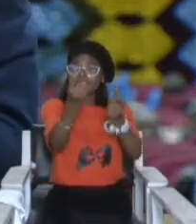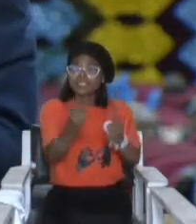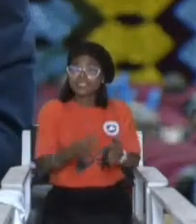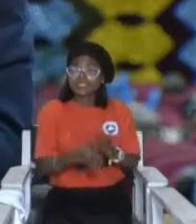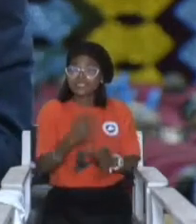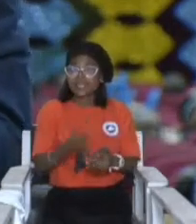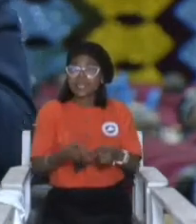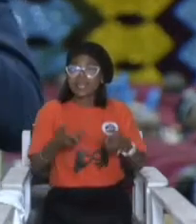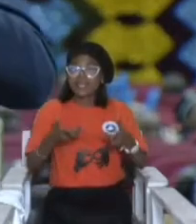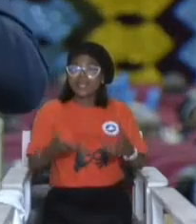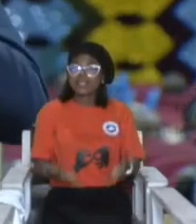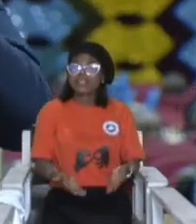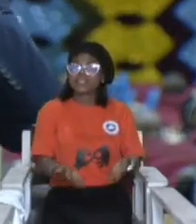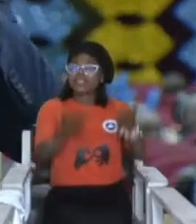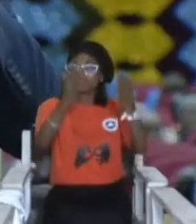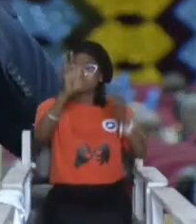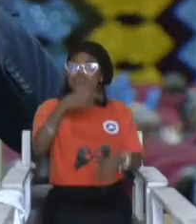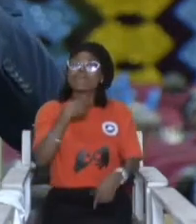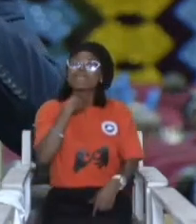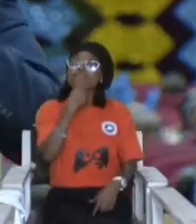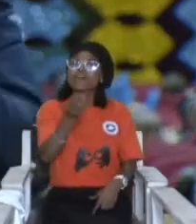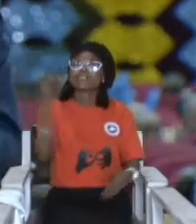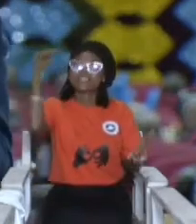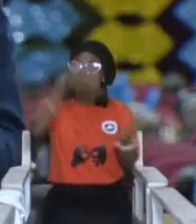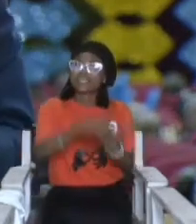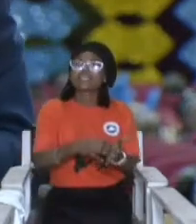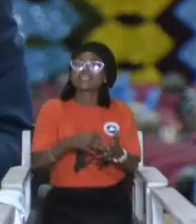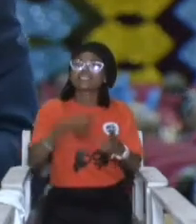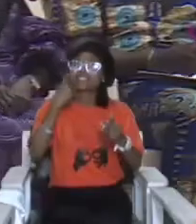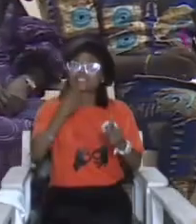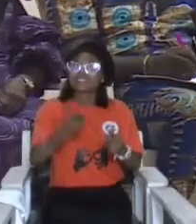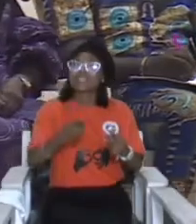Lift up your voice again and say, the rod of fire.